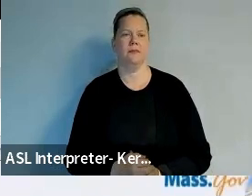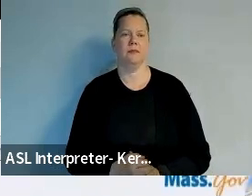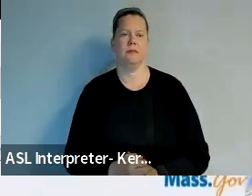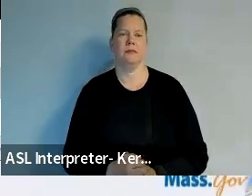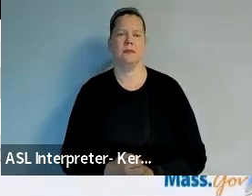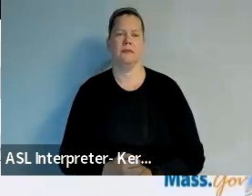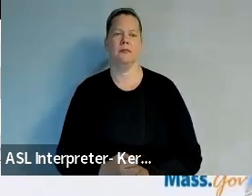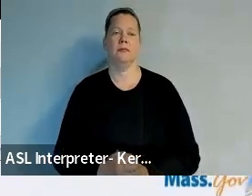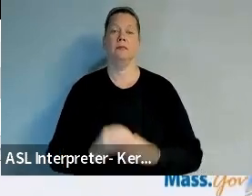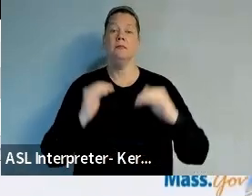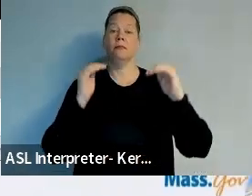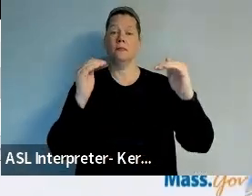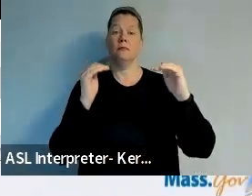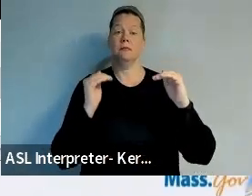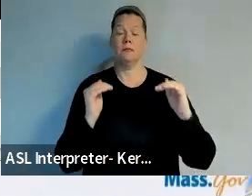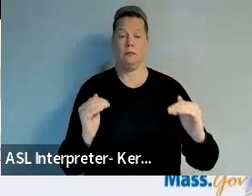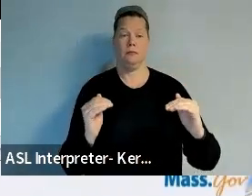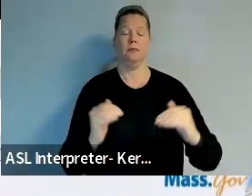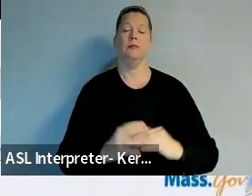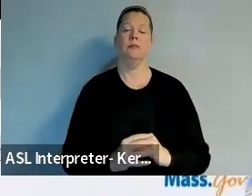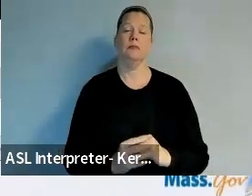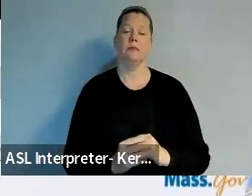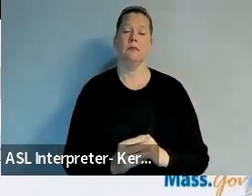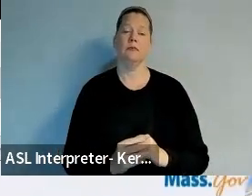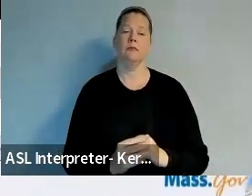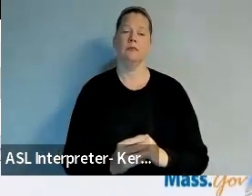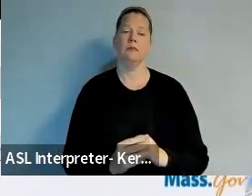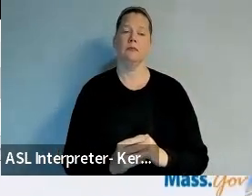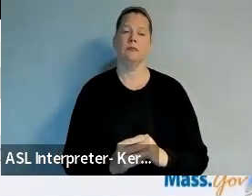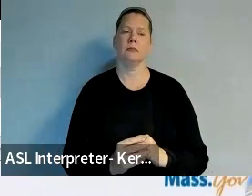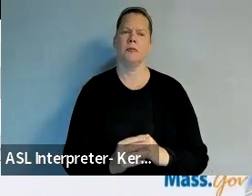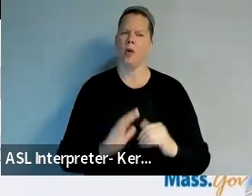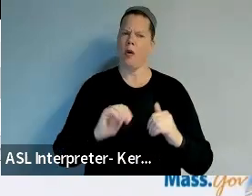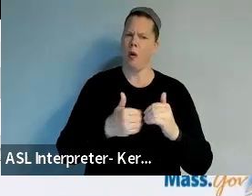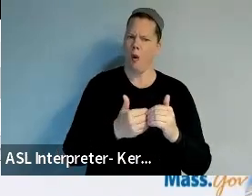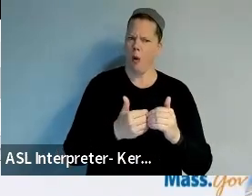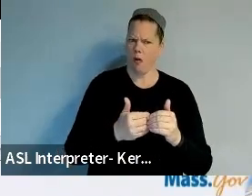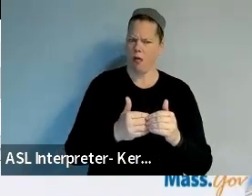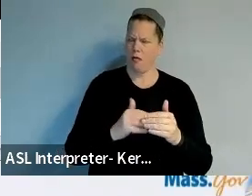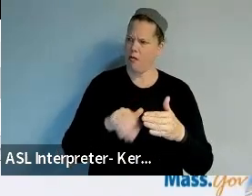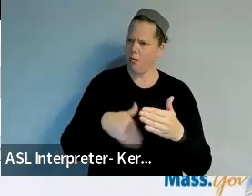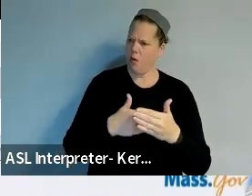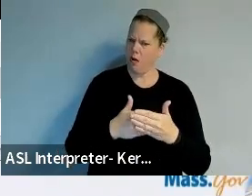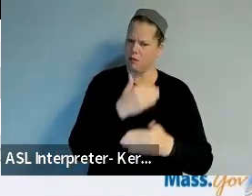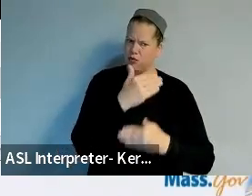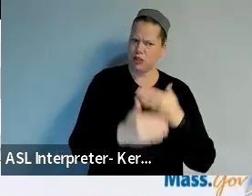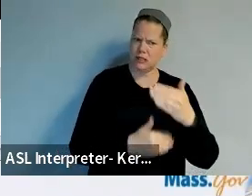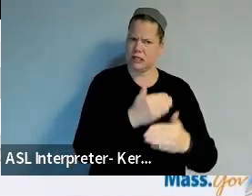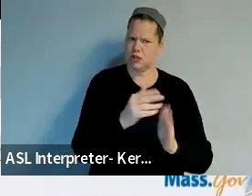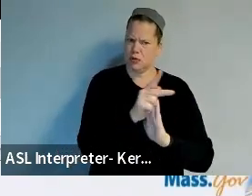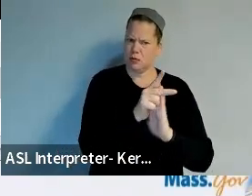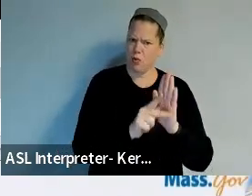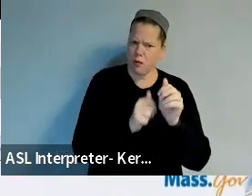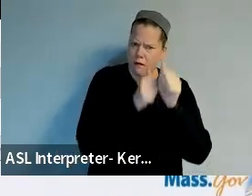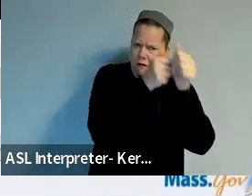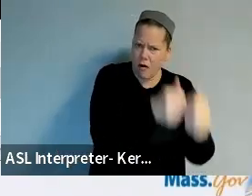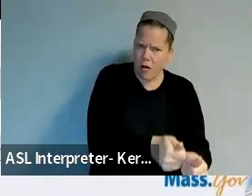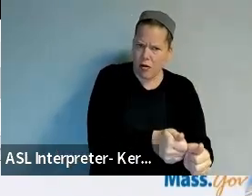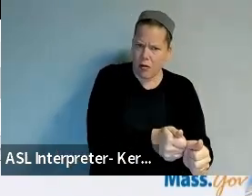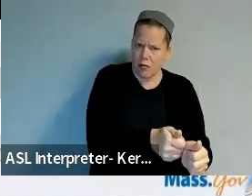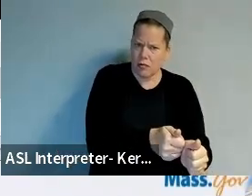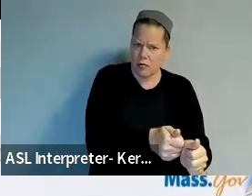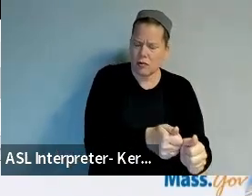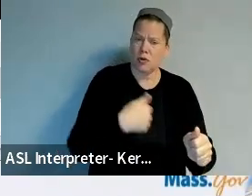Next, for the prompt, were all procedures and protocols followed for this restraint